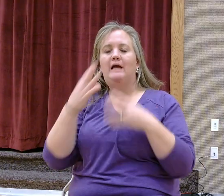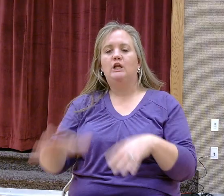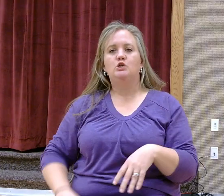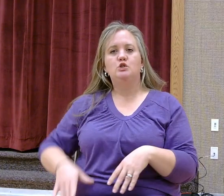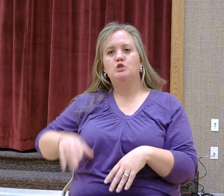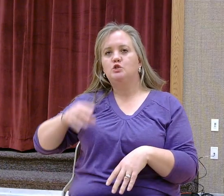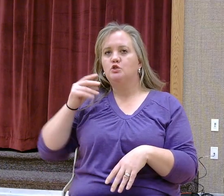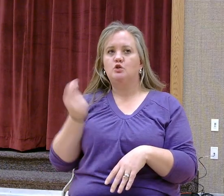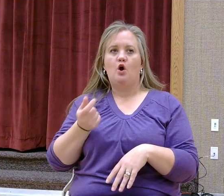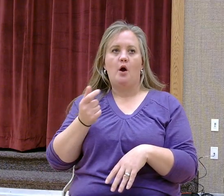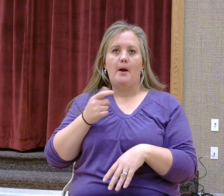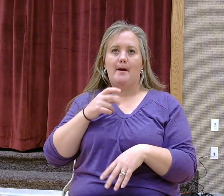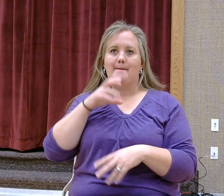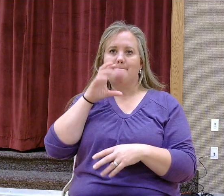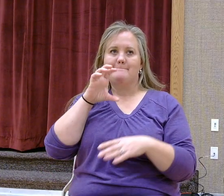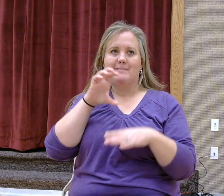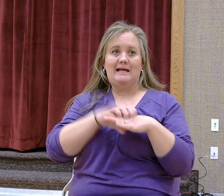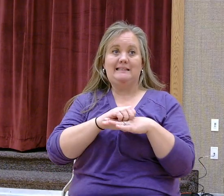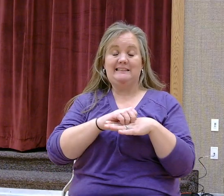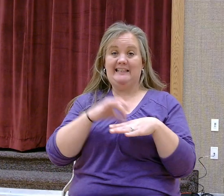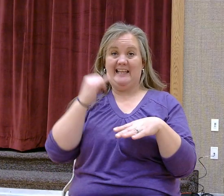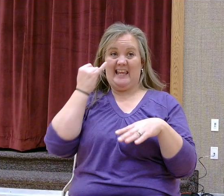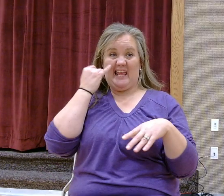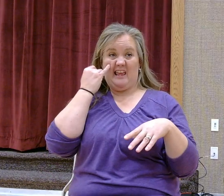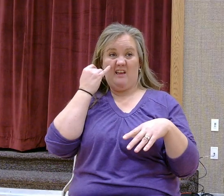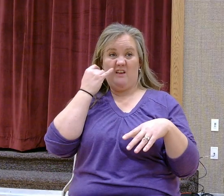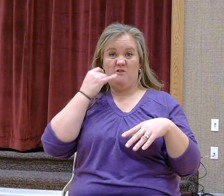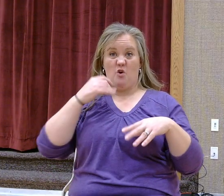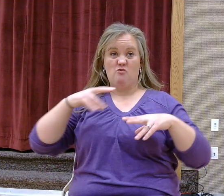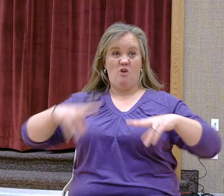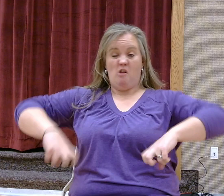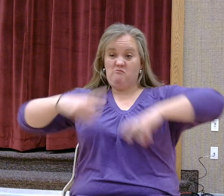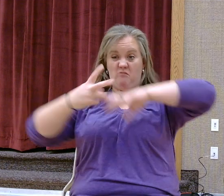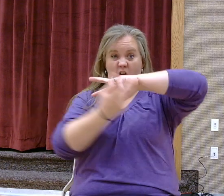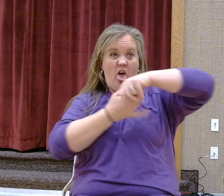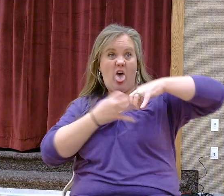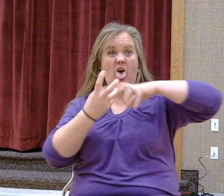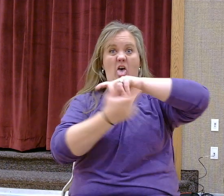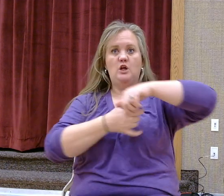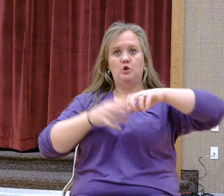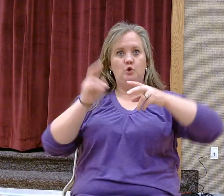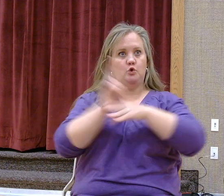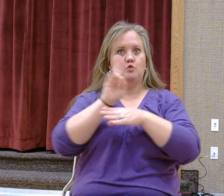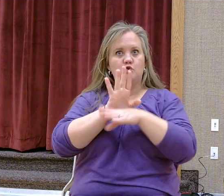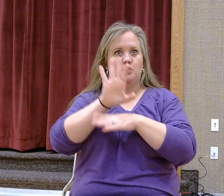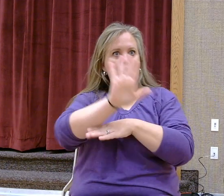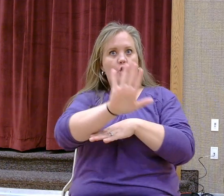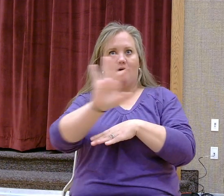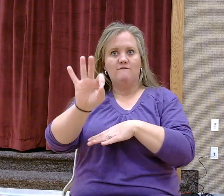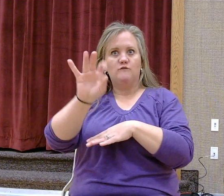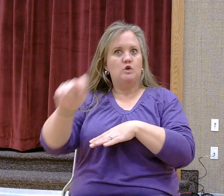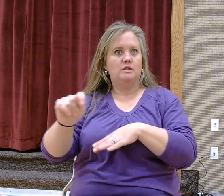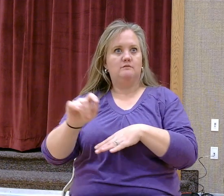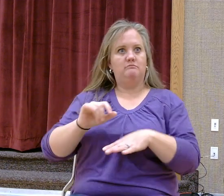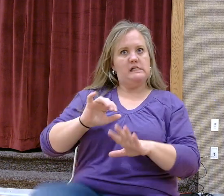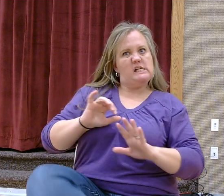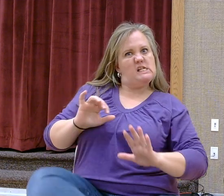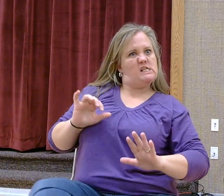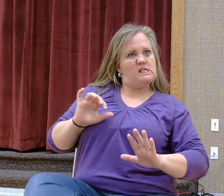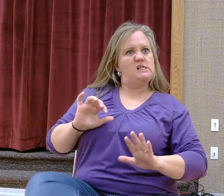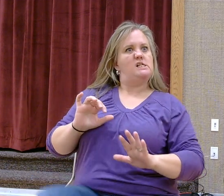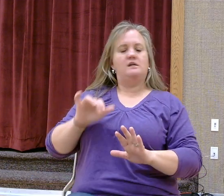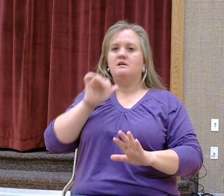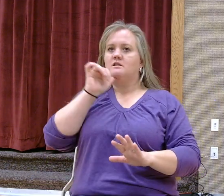if there's a dog fight going on, use your foot. Don't stick your face and your hand down there. Like, don't try and break up a dog fight. I